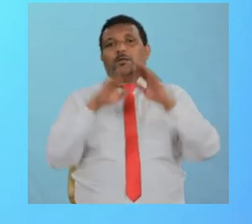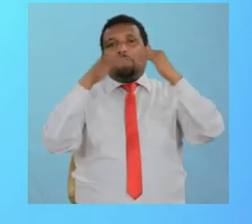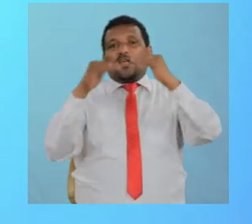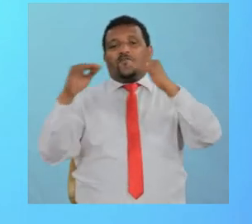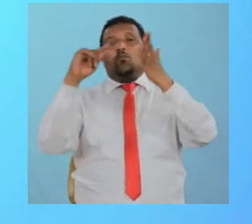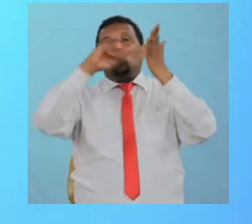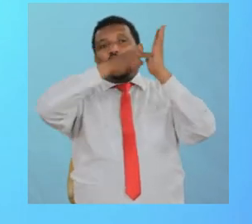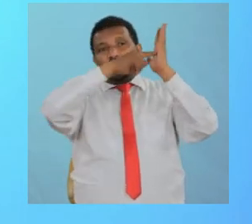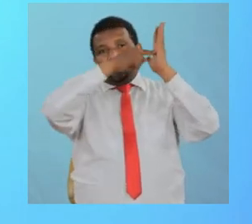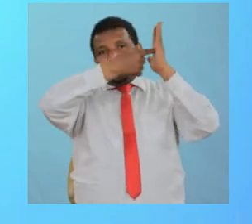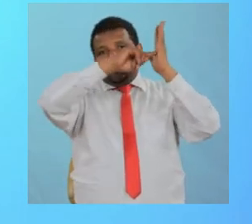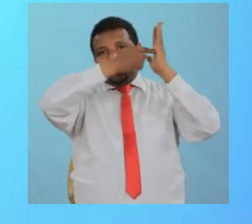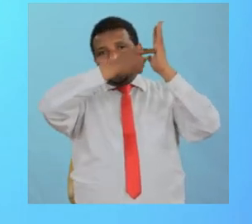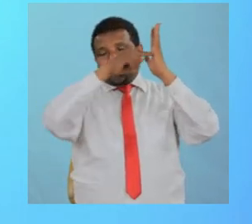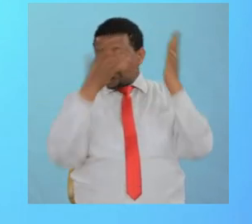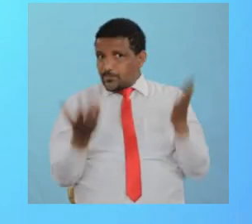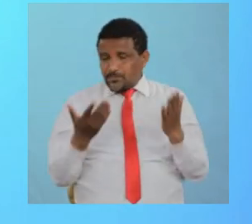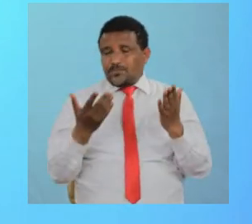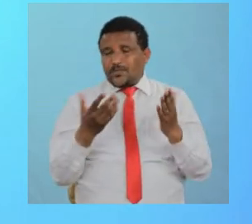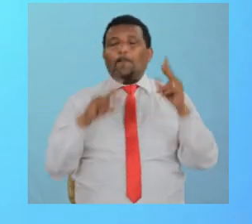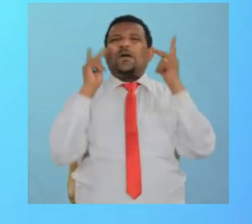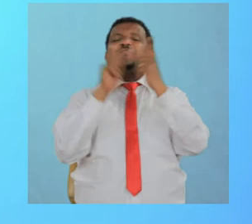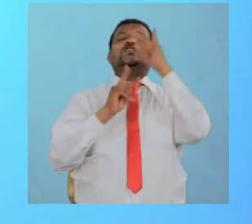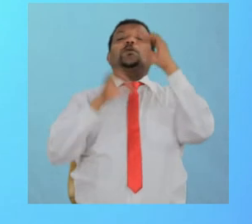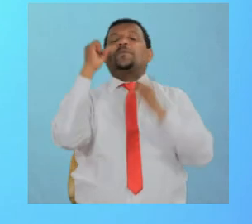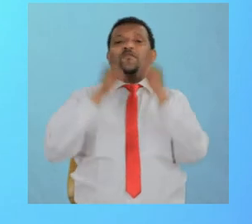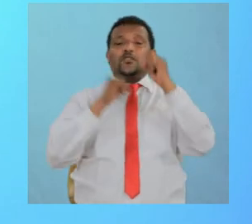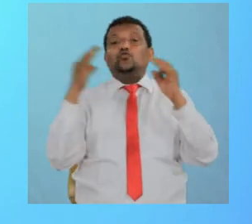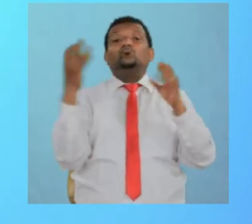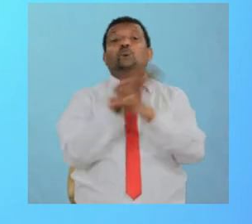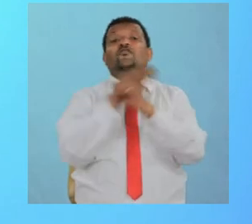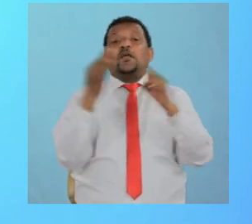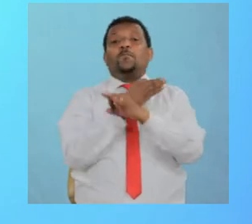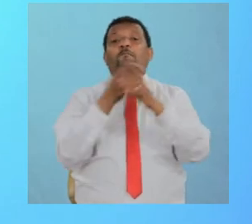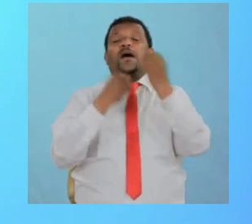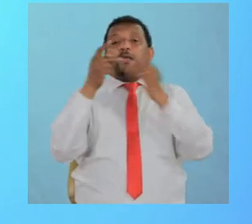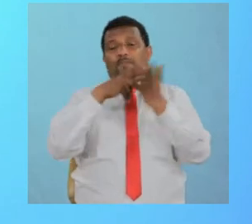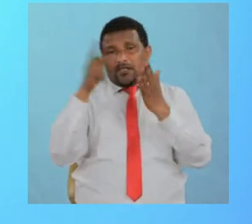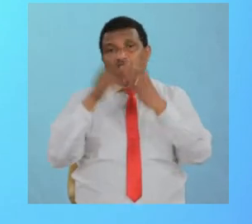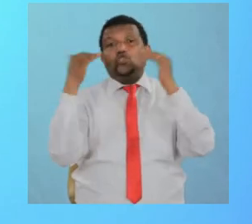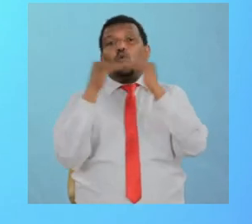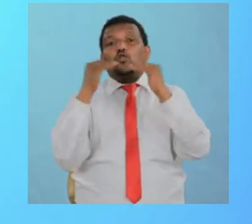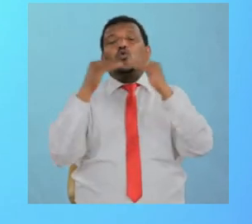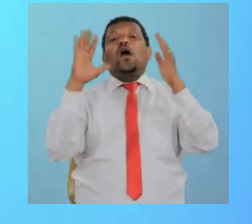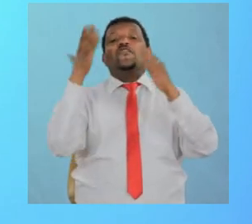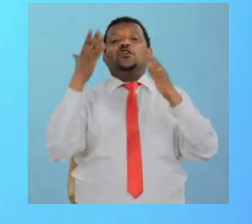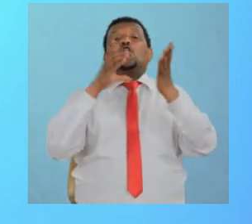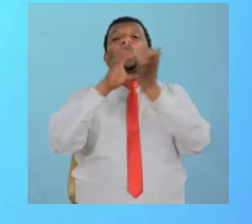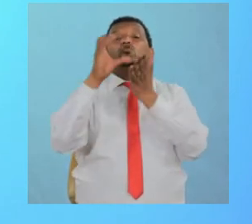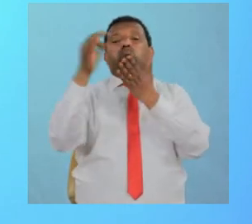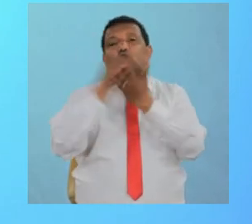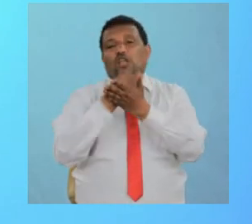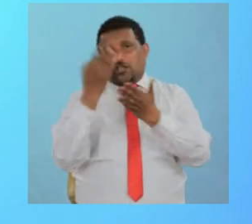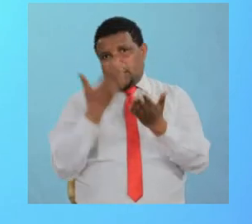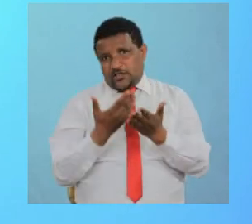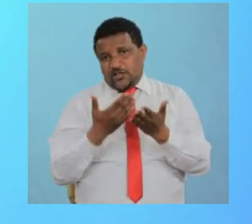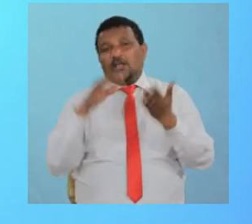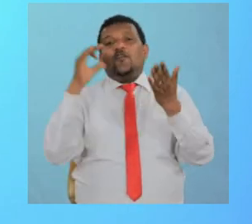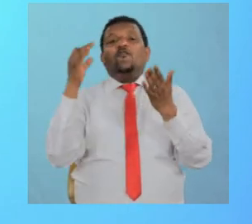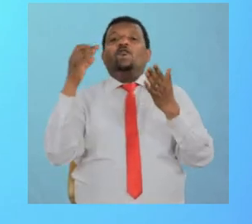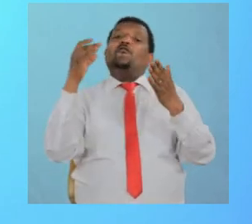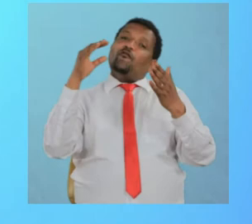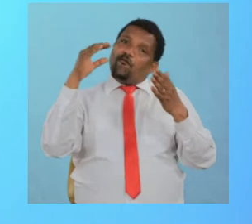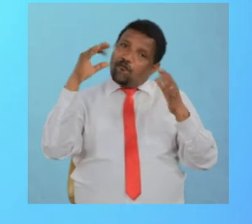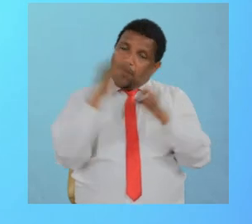point. So whenever a perfectly competitive firm market price is equal to the average cost of production, then the firm is at